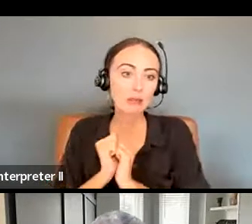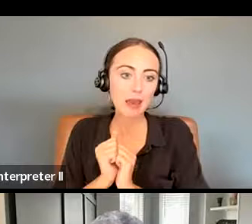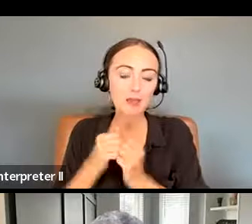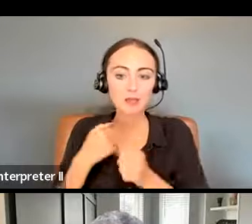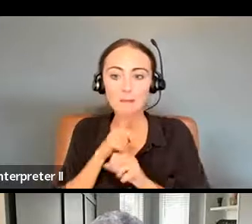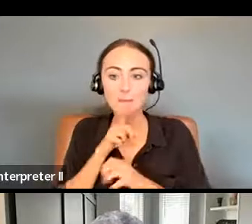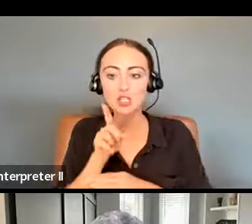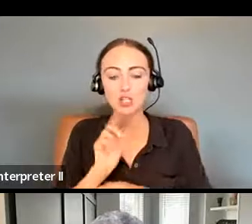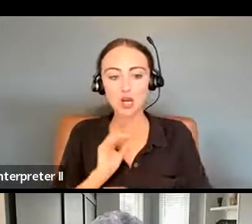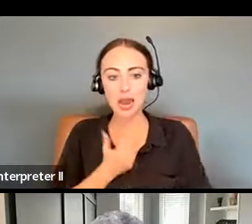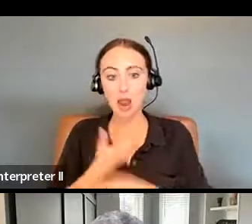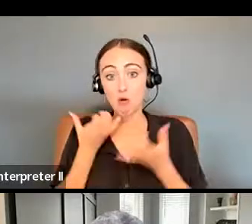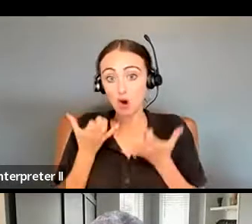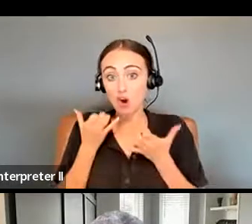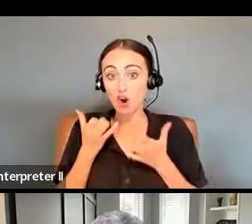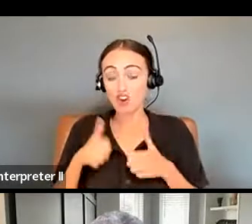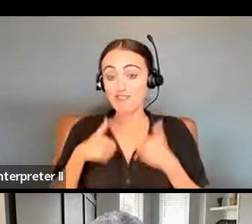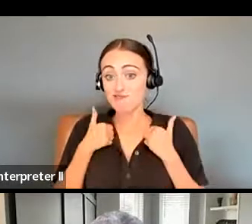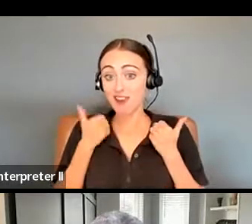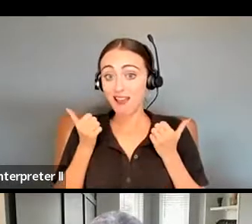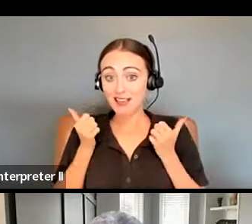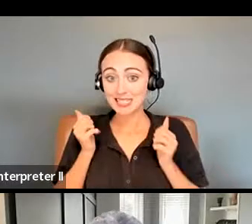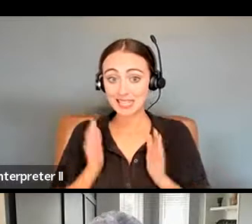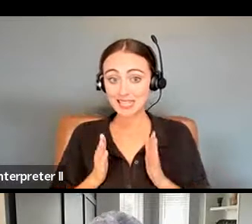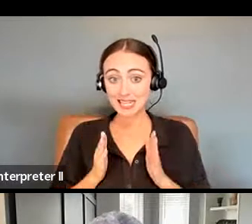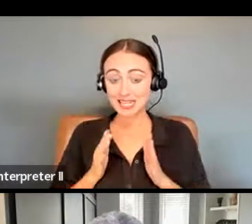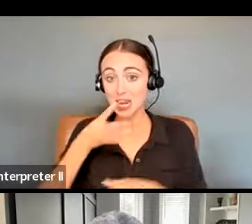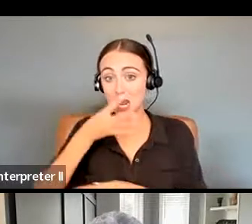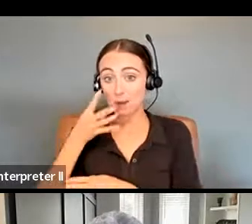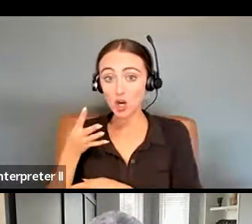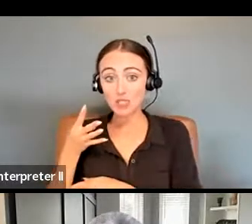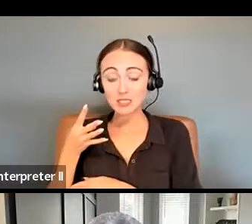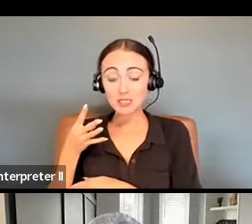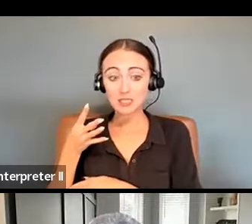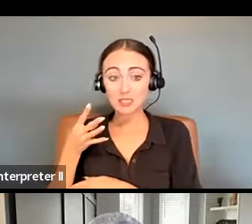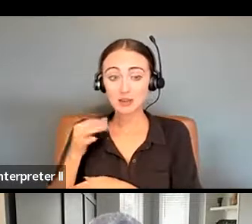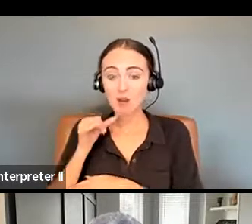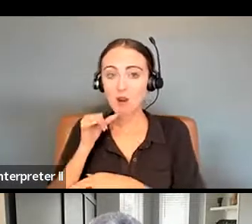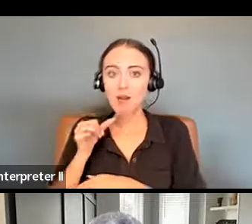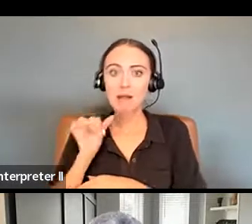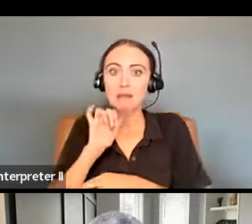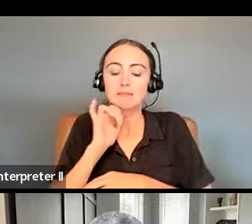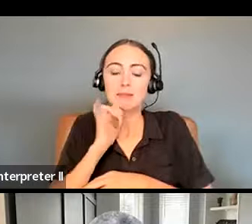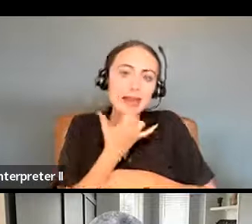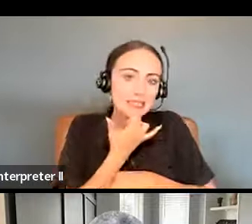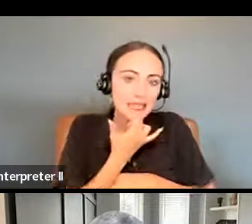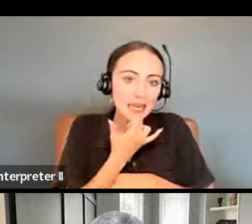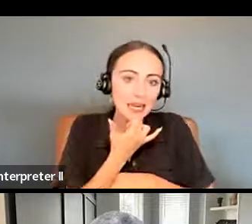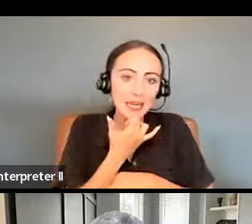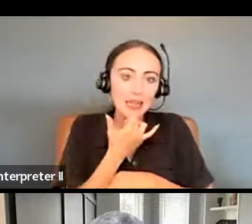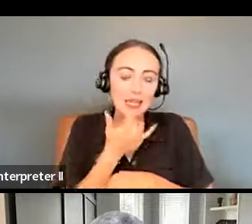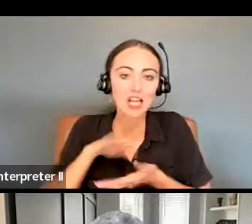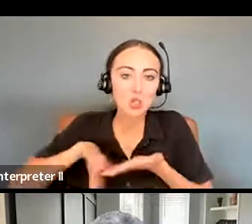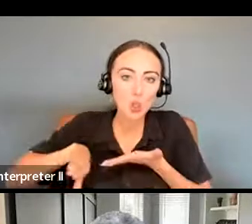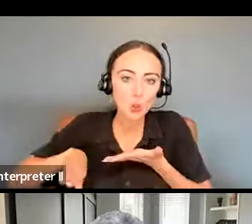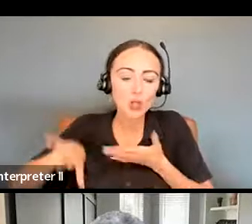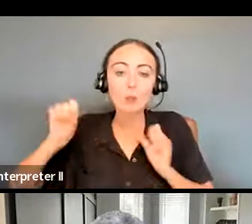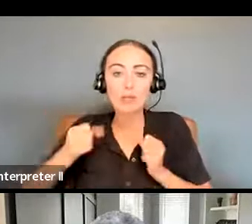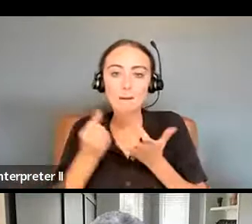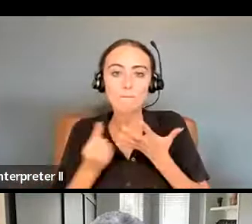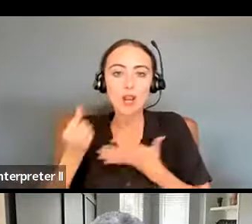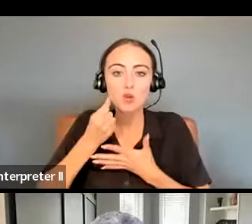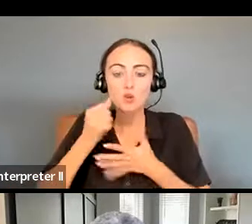our current resident immigrants are not being inadvertently excluded, that we can